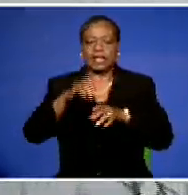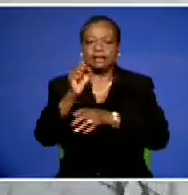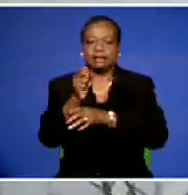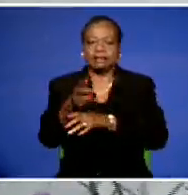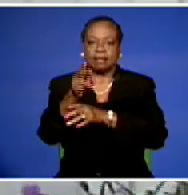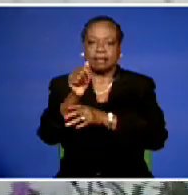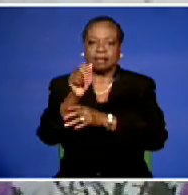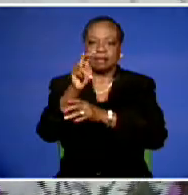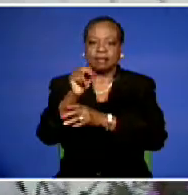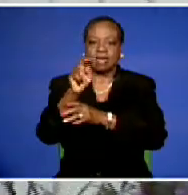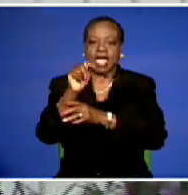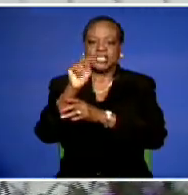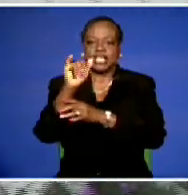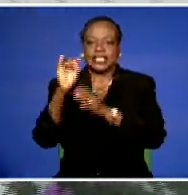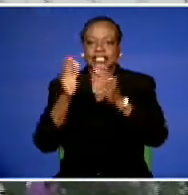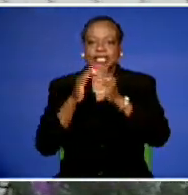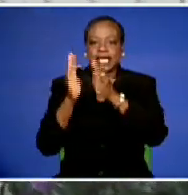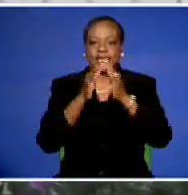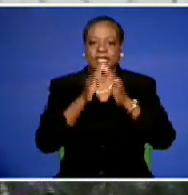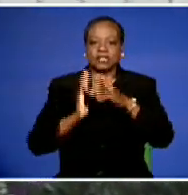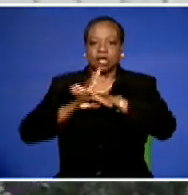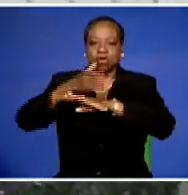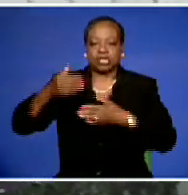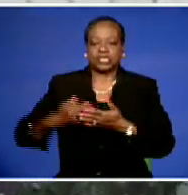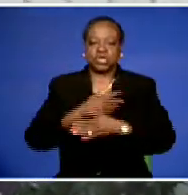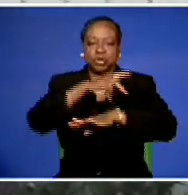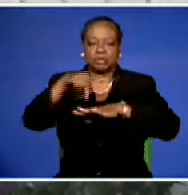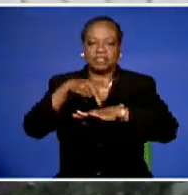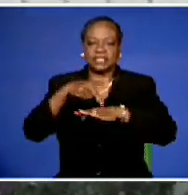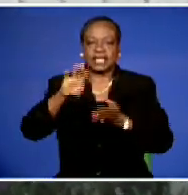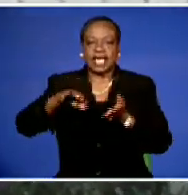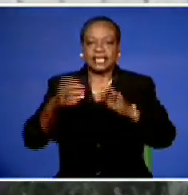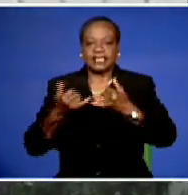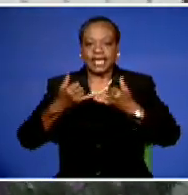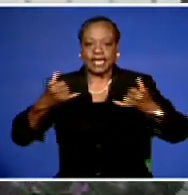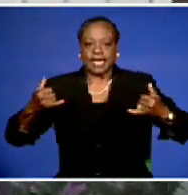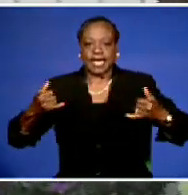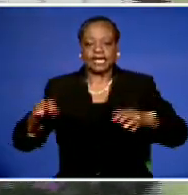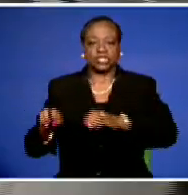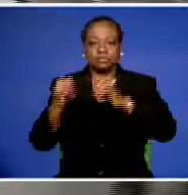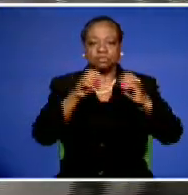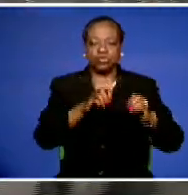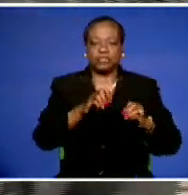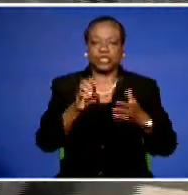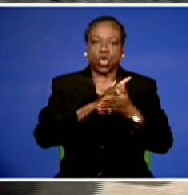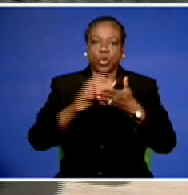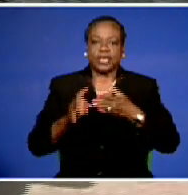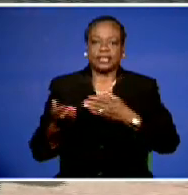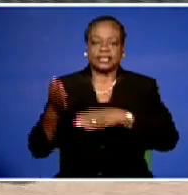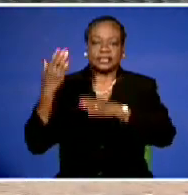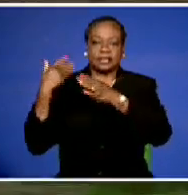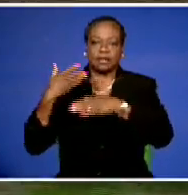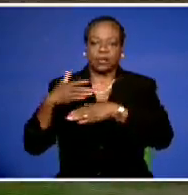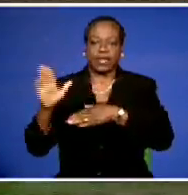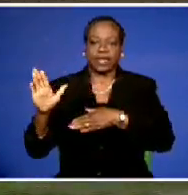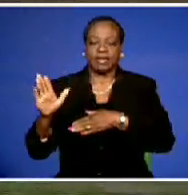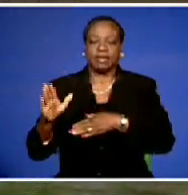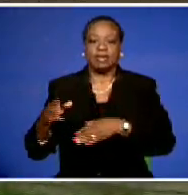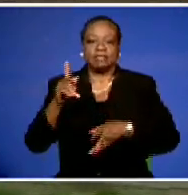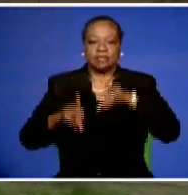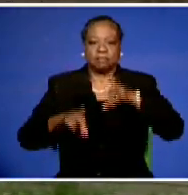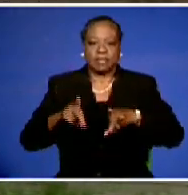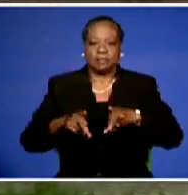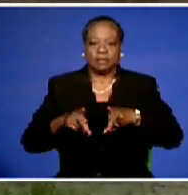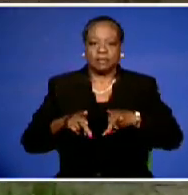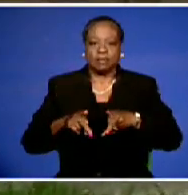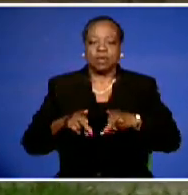towns across New Providence. While the deadline to vacate the premises is just weeks away, the residents are hoping to